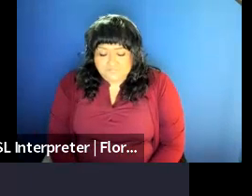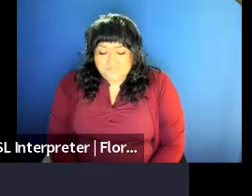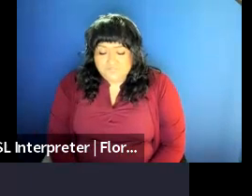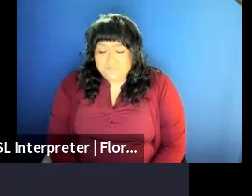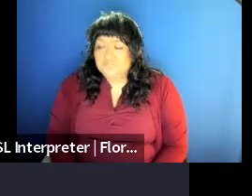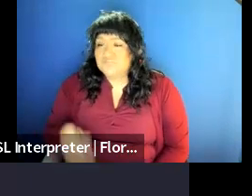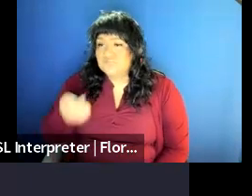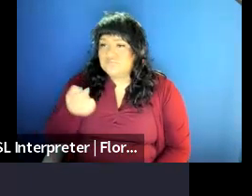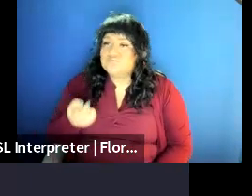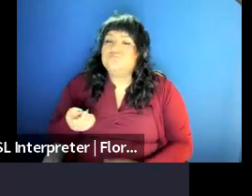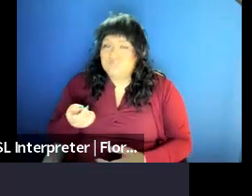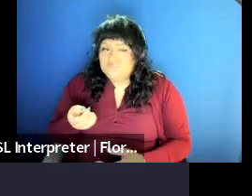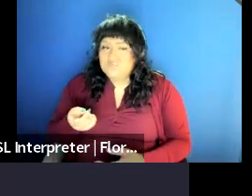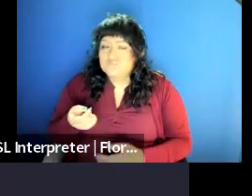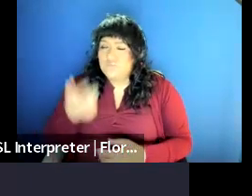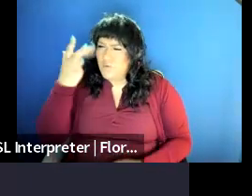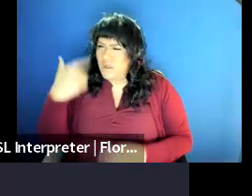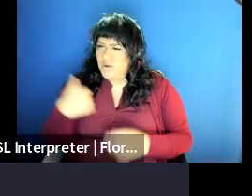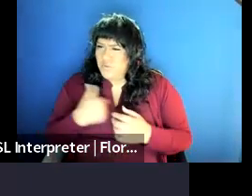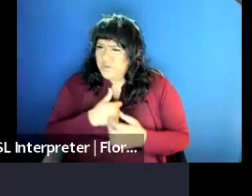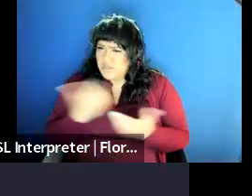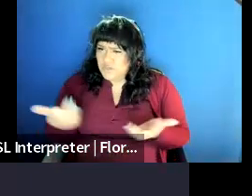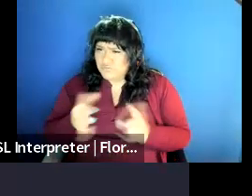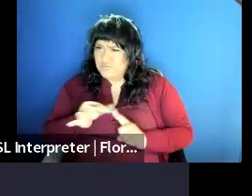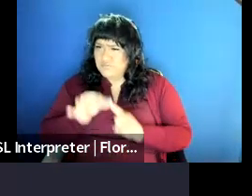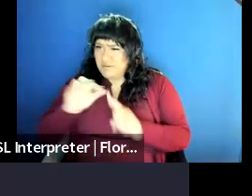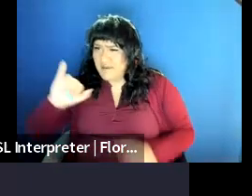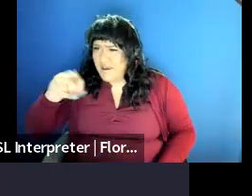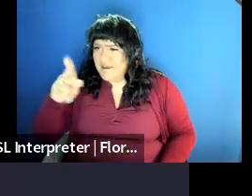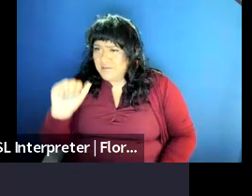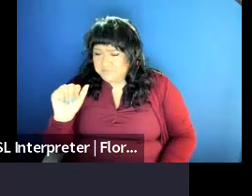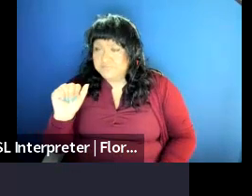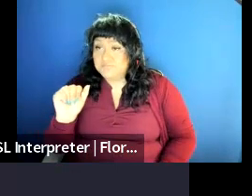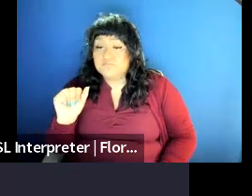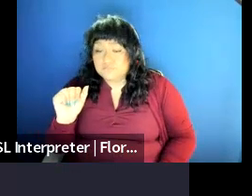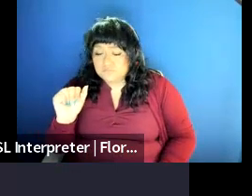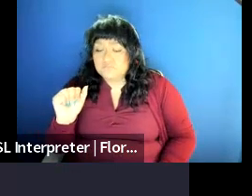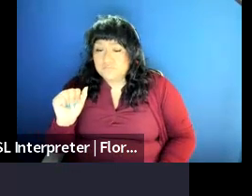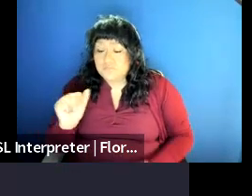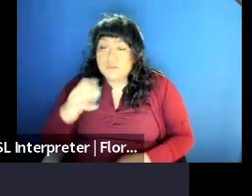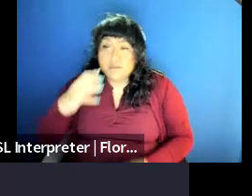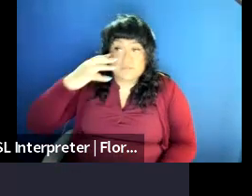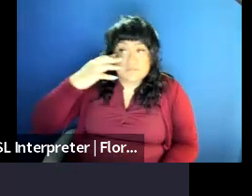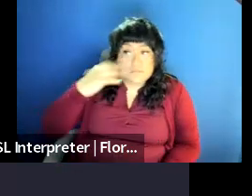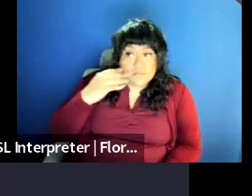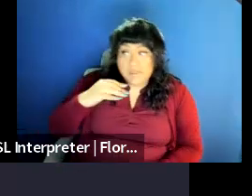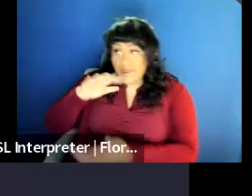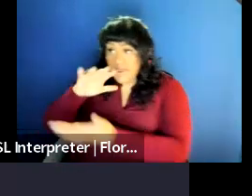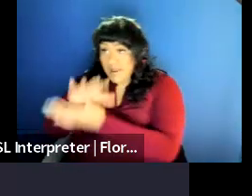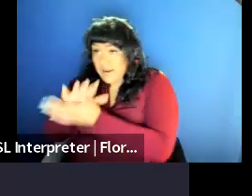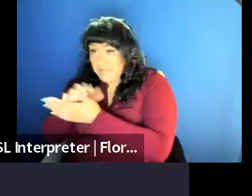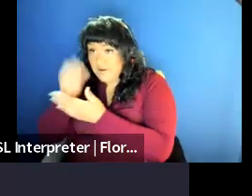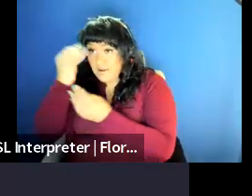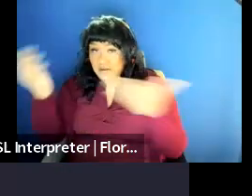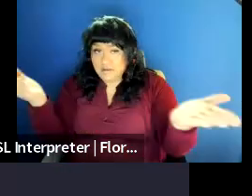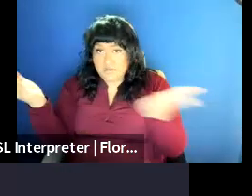A little bit about what makes us unique at IDHA is by integrating experiential and academic knowledge, we are challenging the